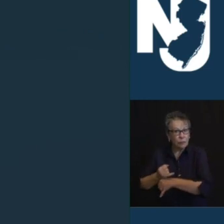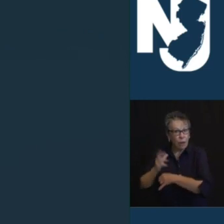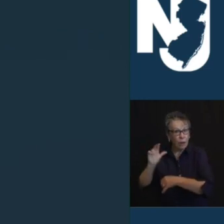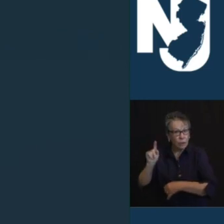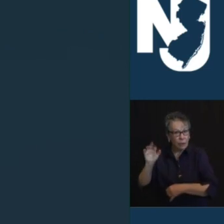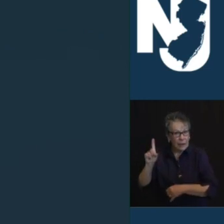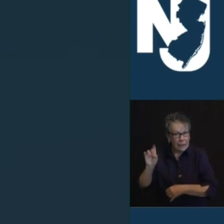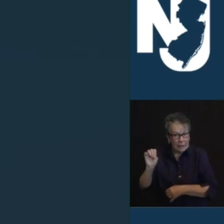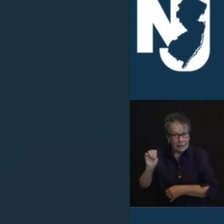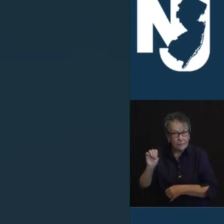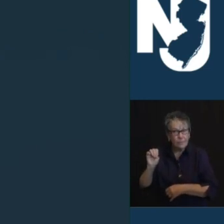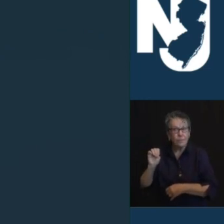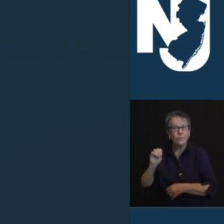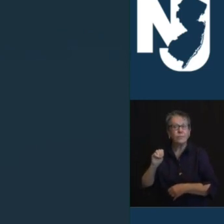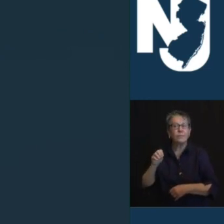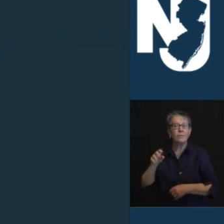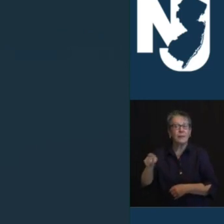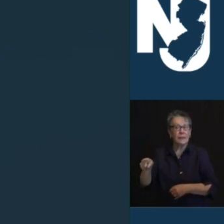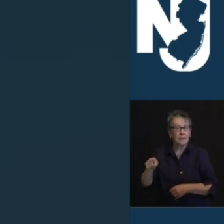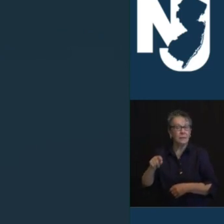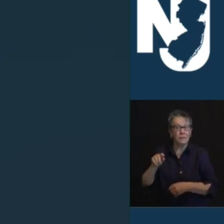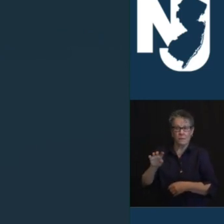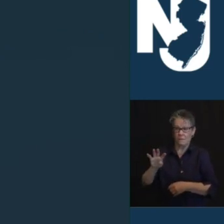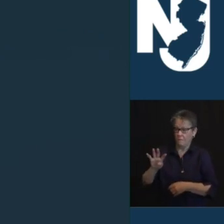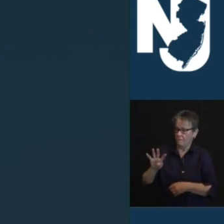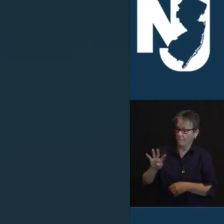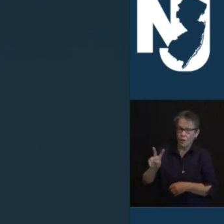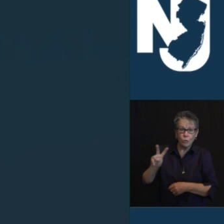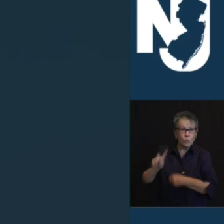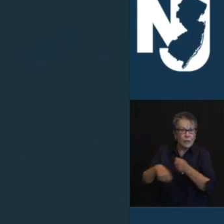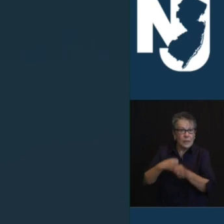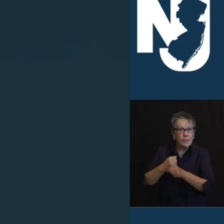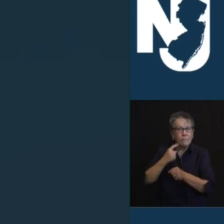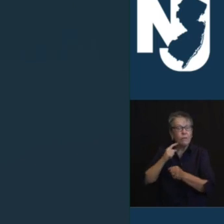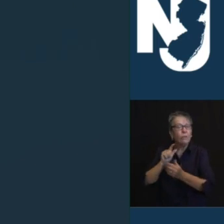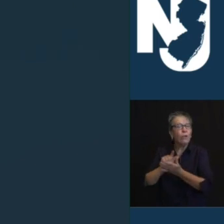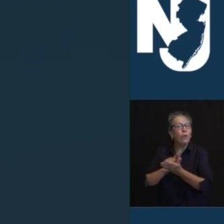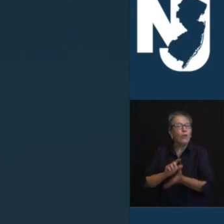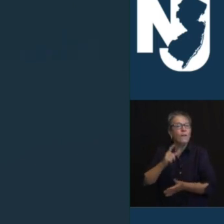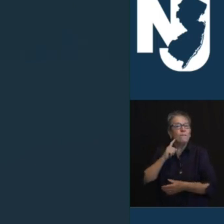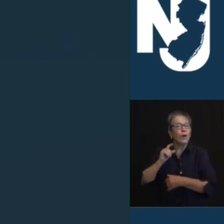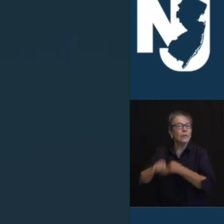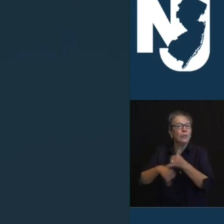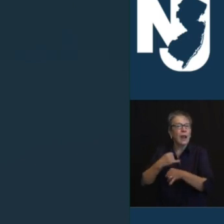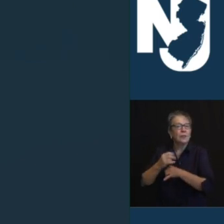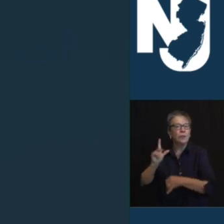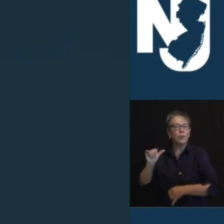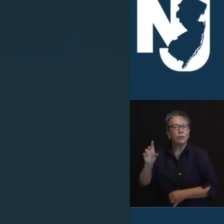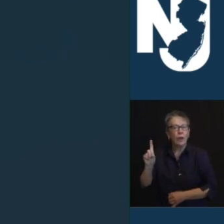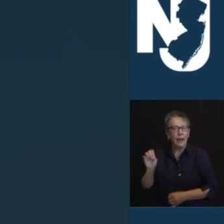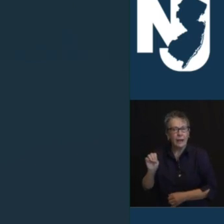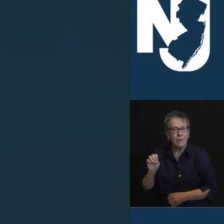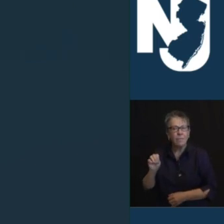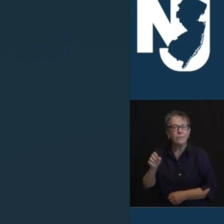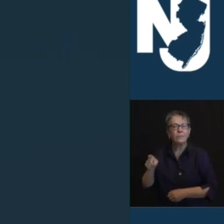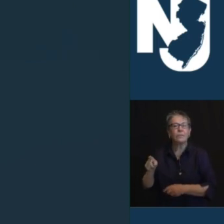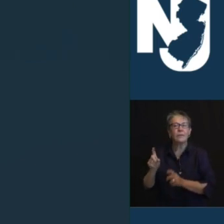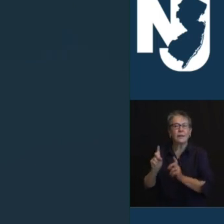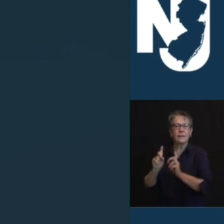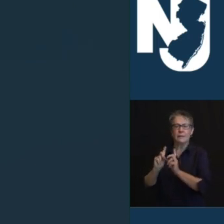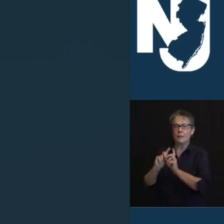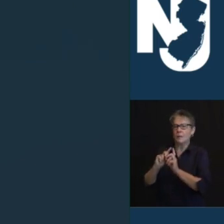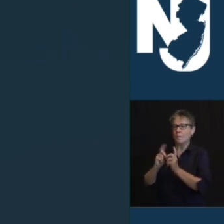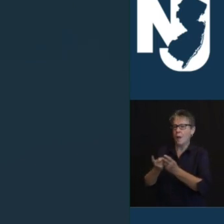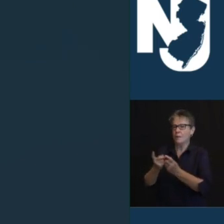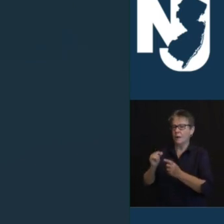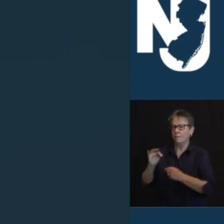42 years, 30 of which were spent in federal service with the United States Department of Justice in the Civil Division. He